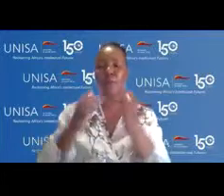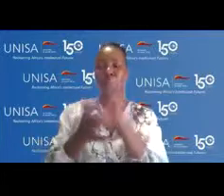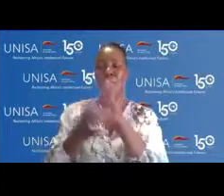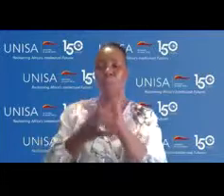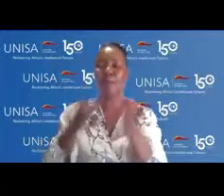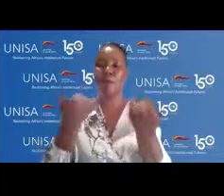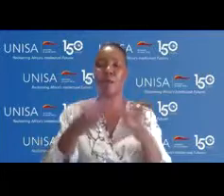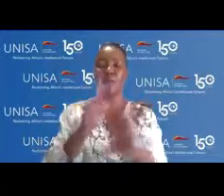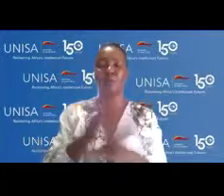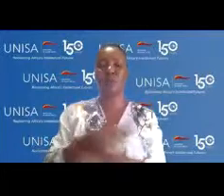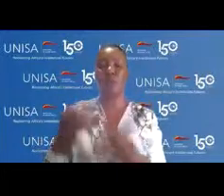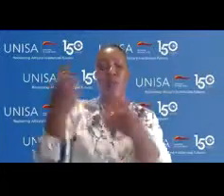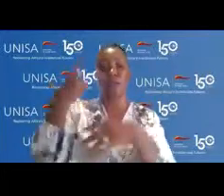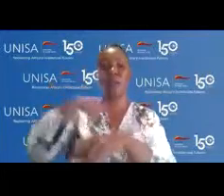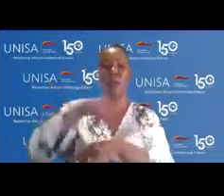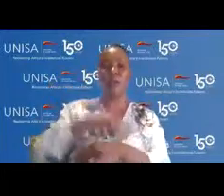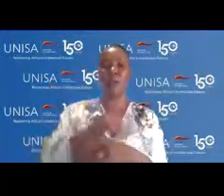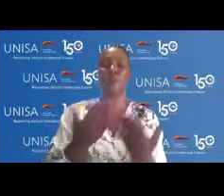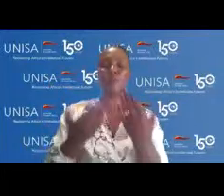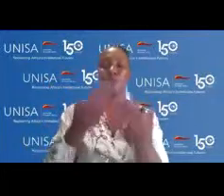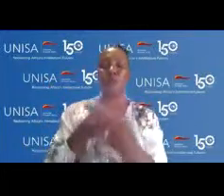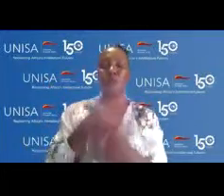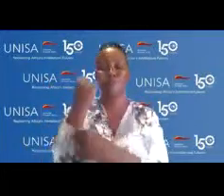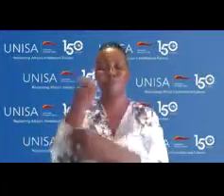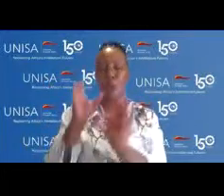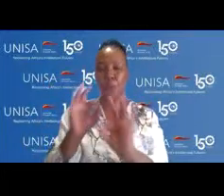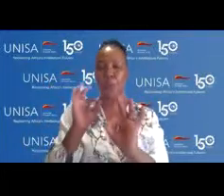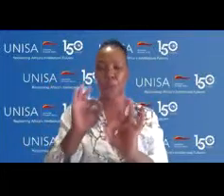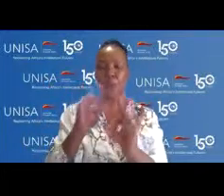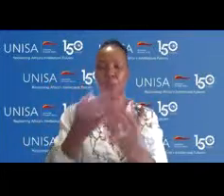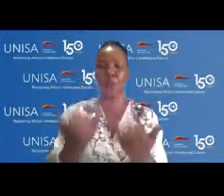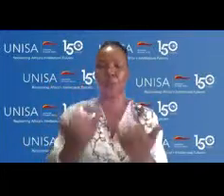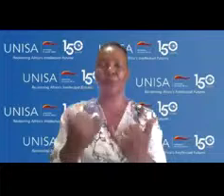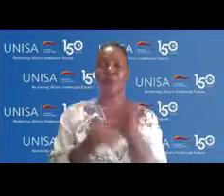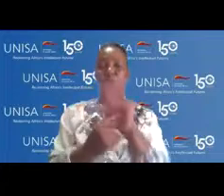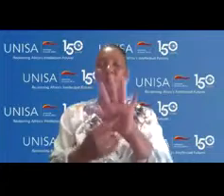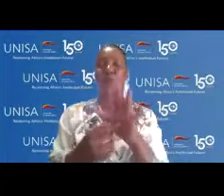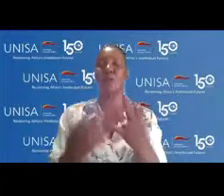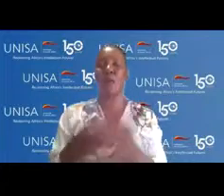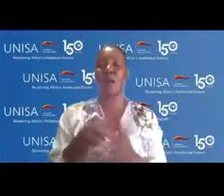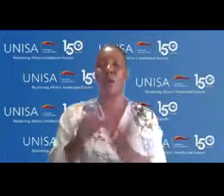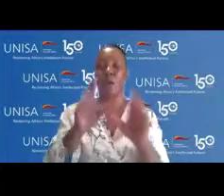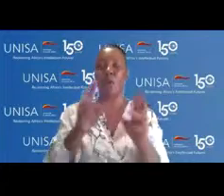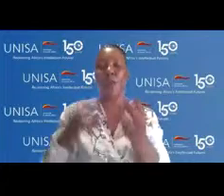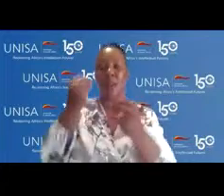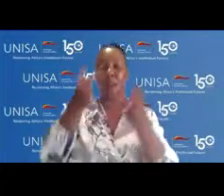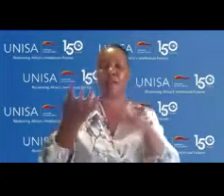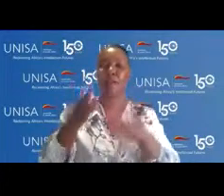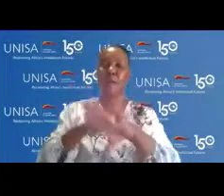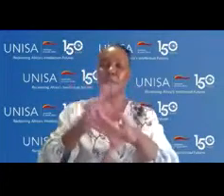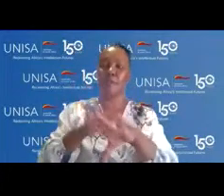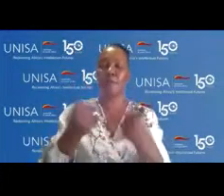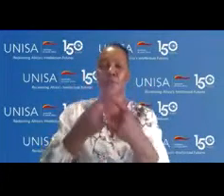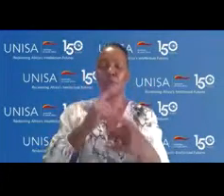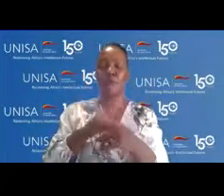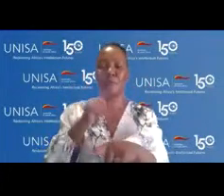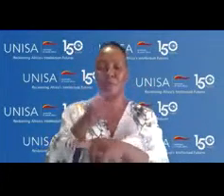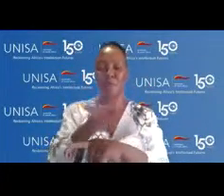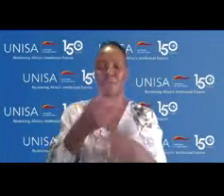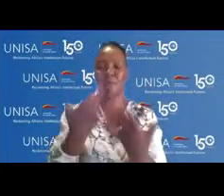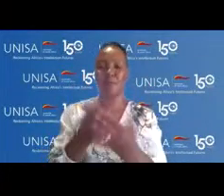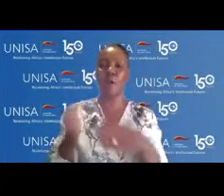you've actually grasped those things that we've showed you today. And I hope you've learned a lot from this session. Okay, just to do closing, guys, we're going to